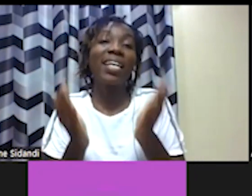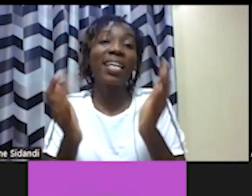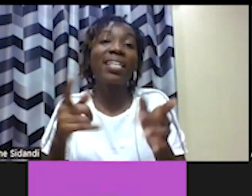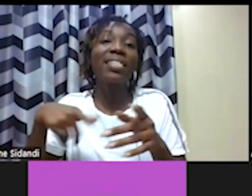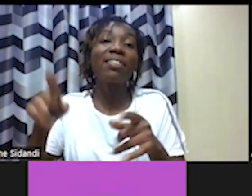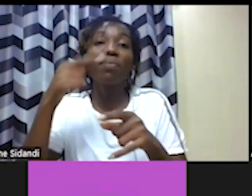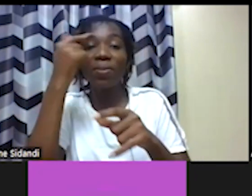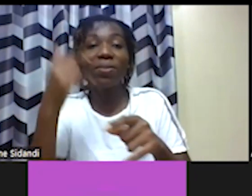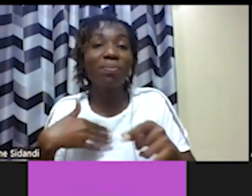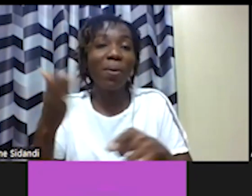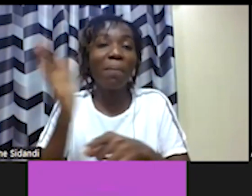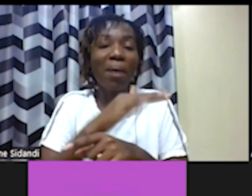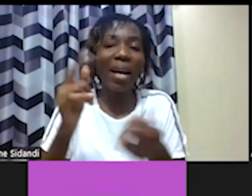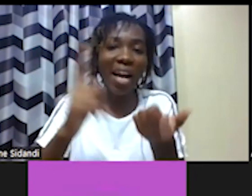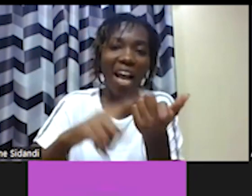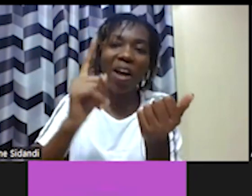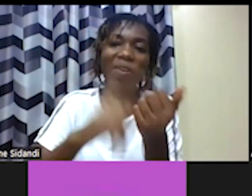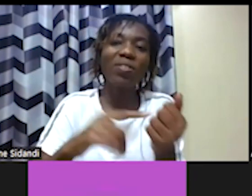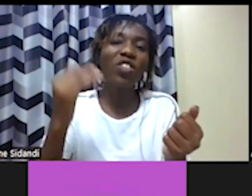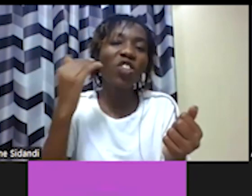count.